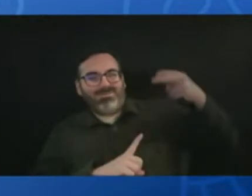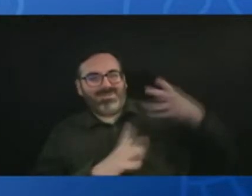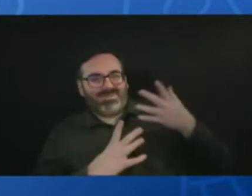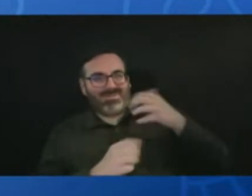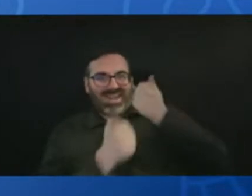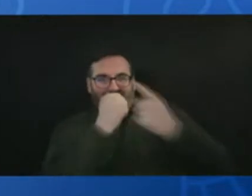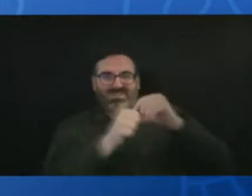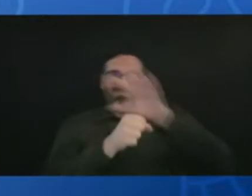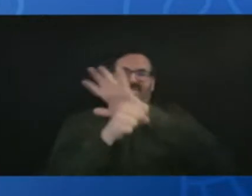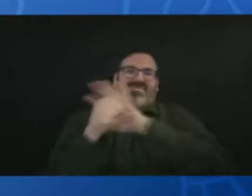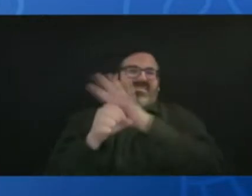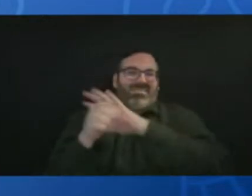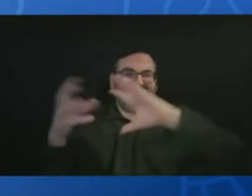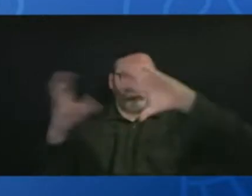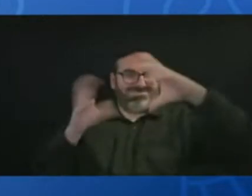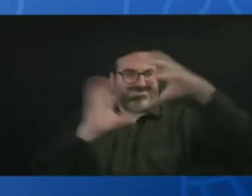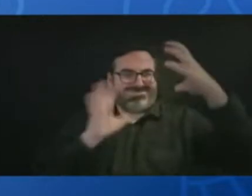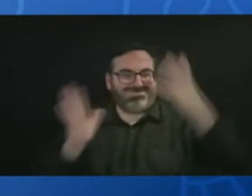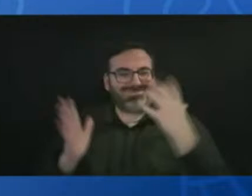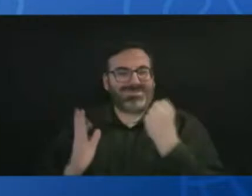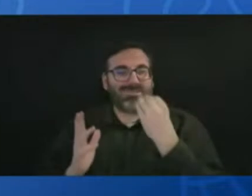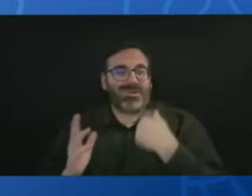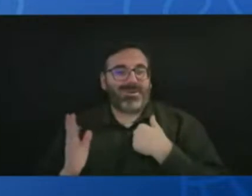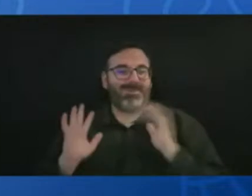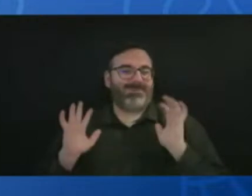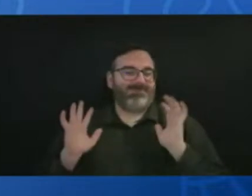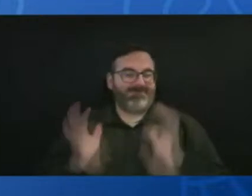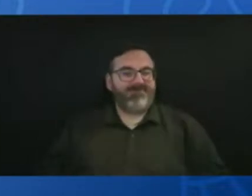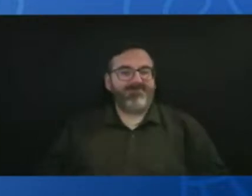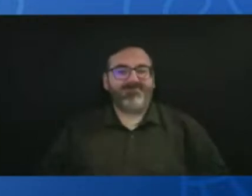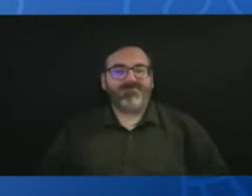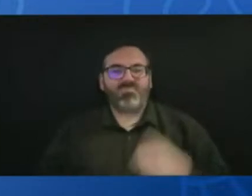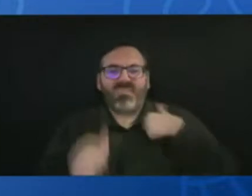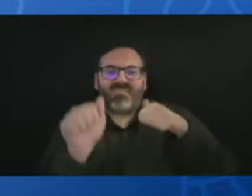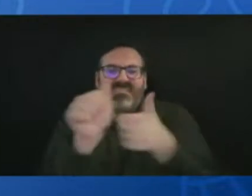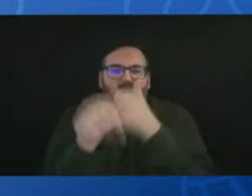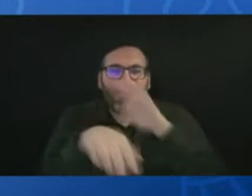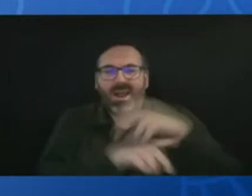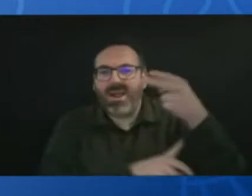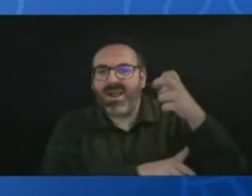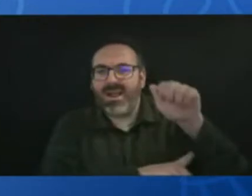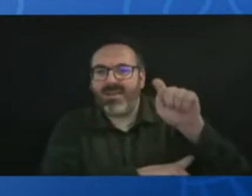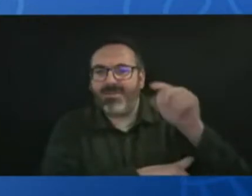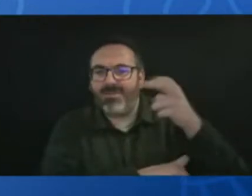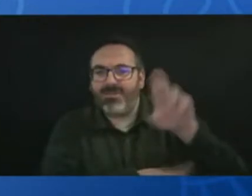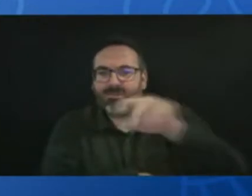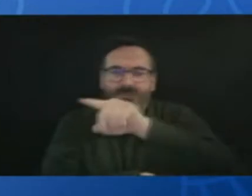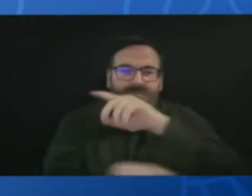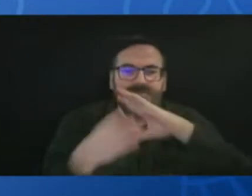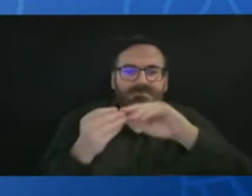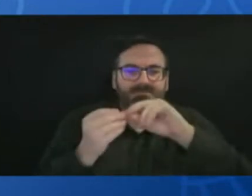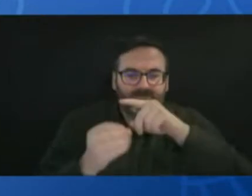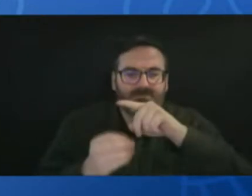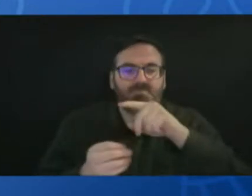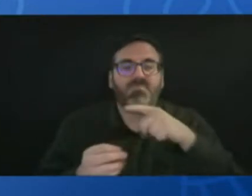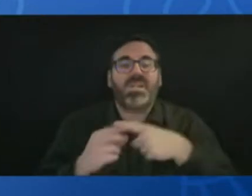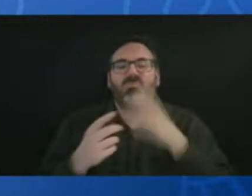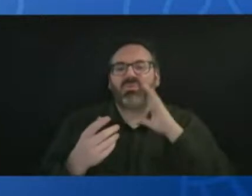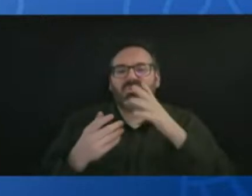up, Heather, on that particular issue, and we'll take it from there. That's where we're going to go. And in the back, did I hear JFK? Because